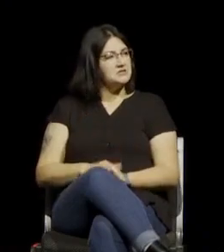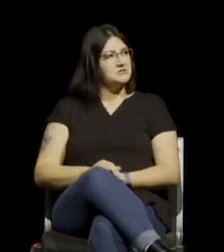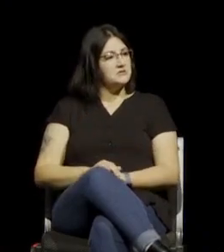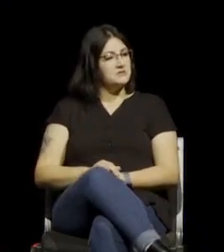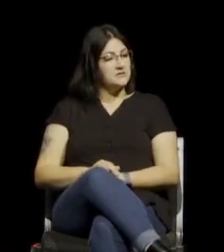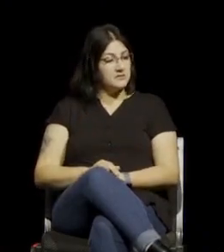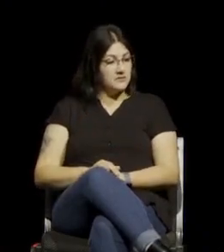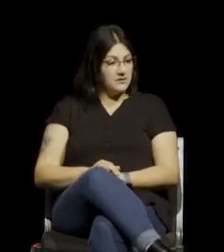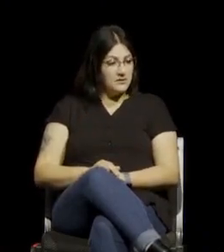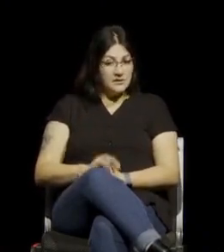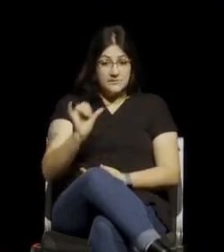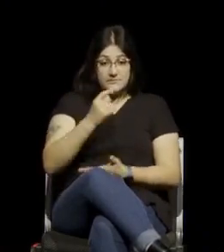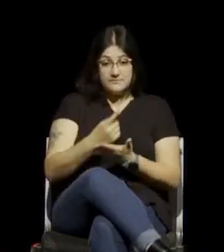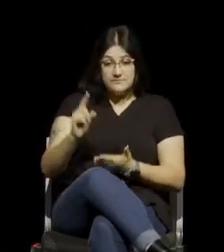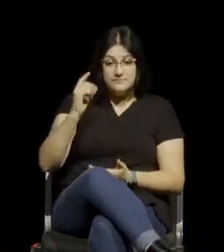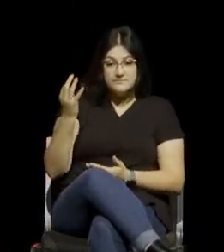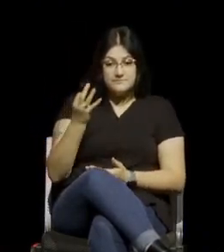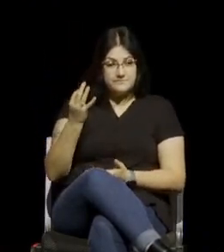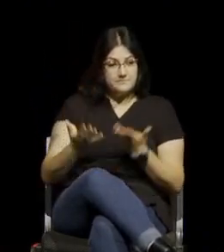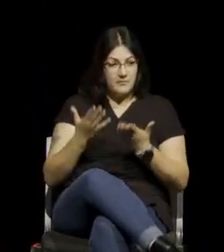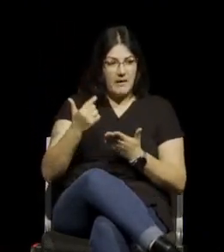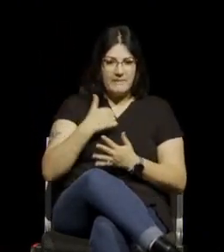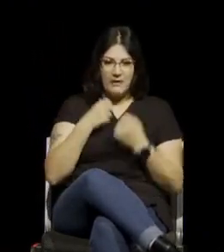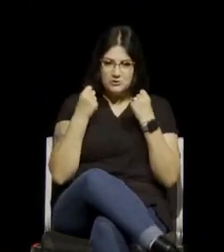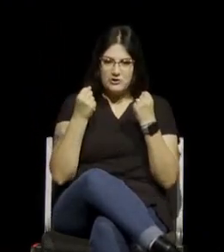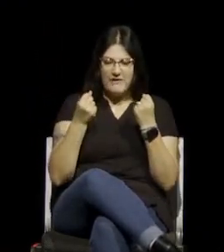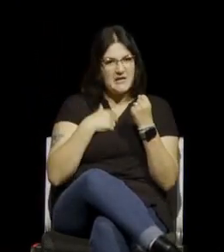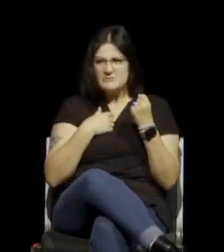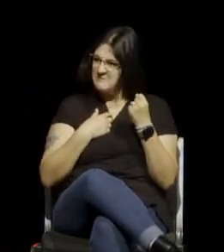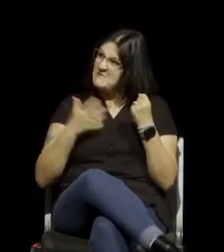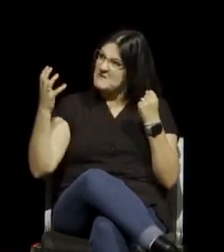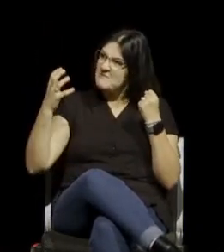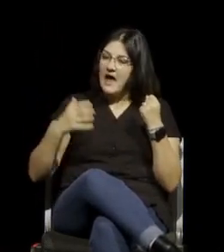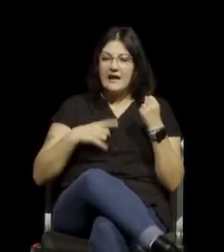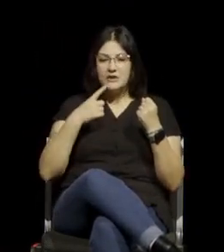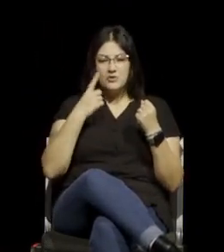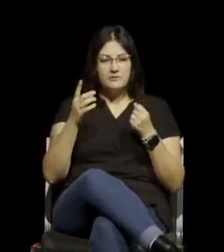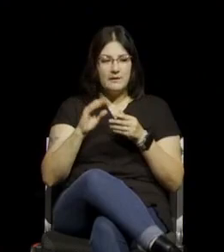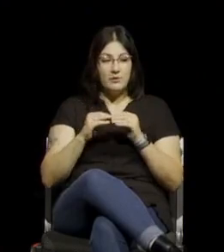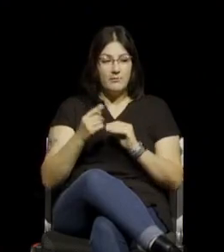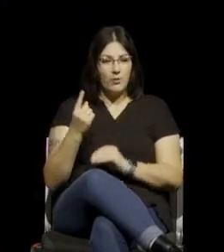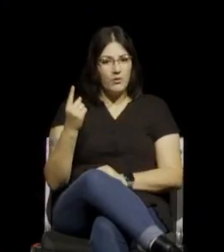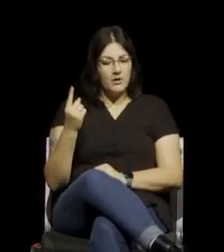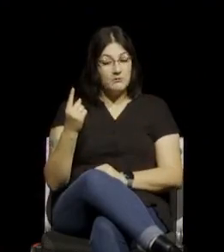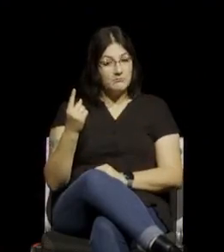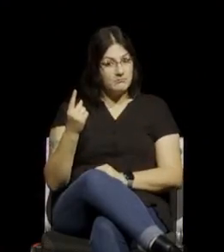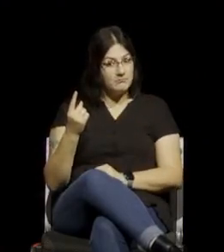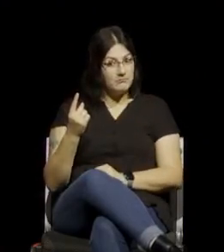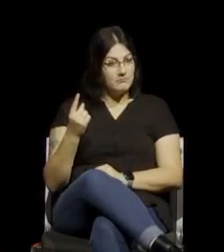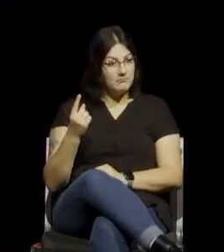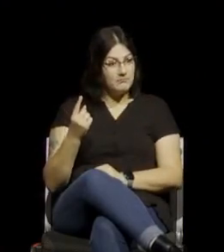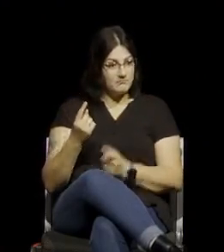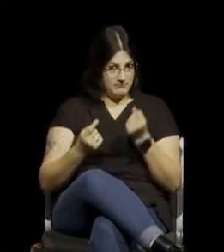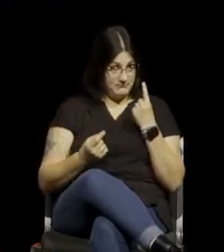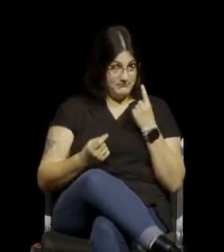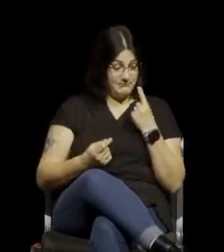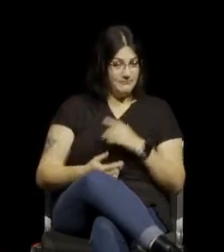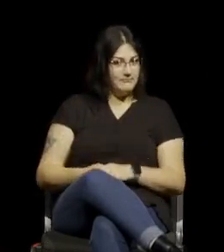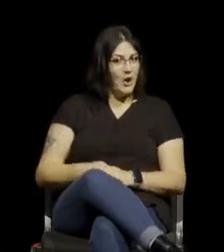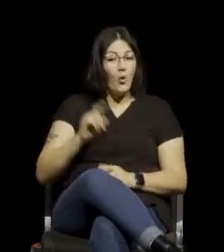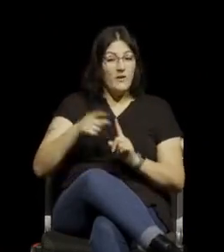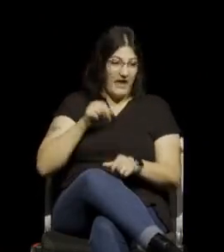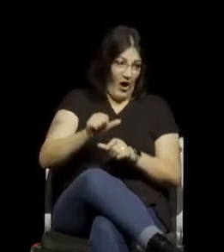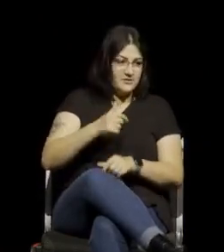Like last Friday, when I might have got road rage and might have told somebody they were number one. Not really, but I thought it. Definitely thought it. You know, when they